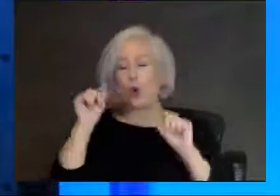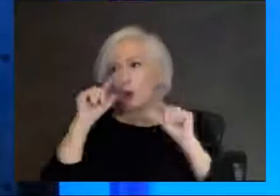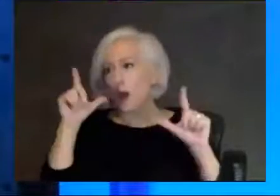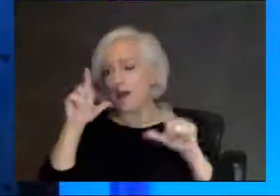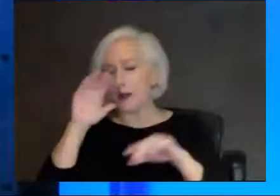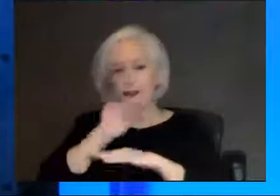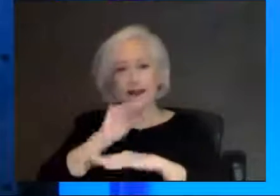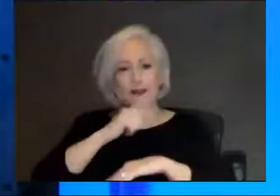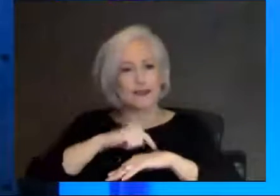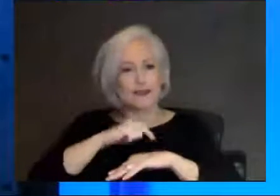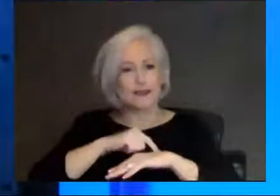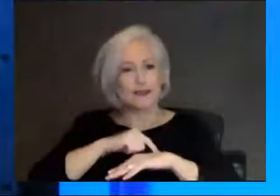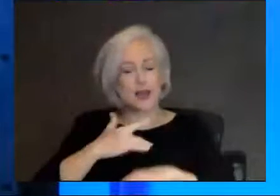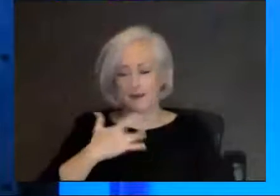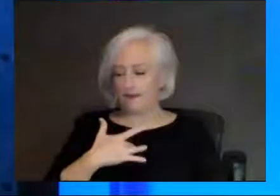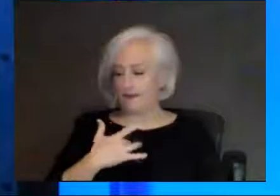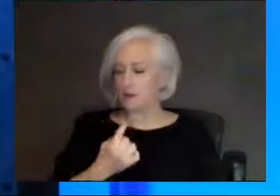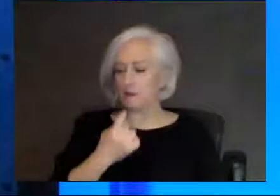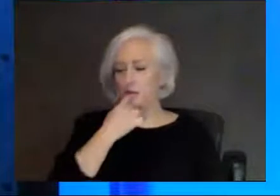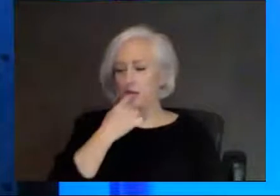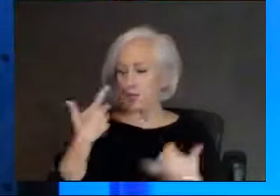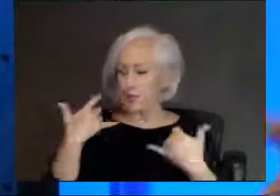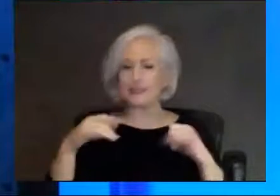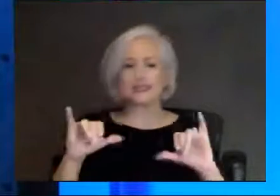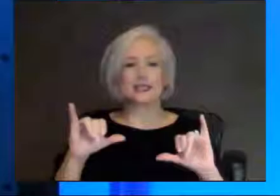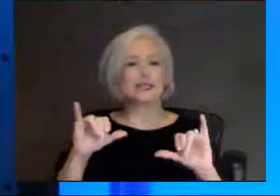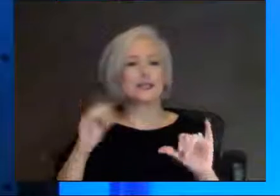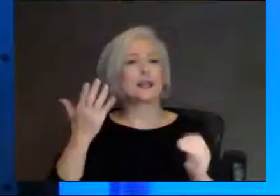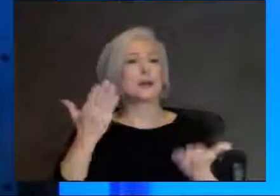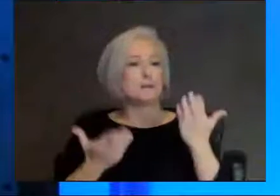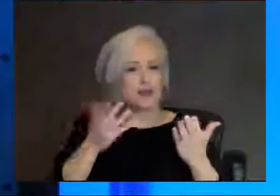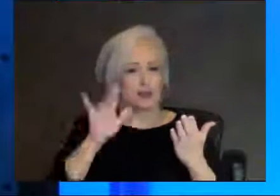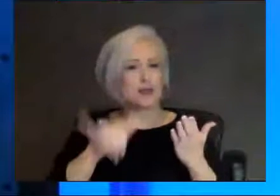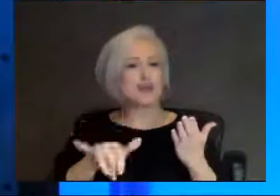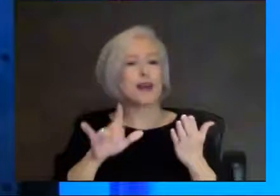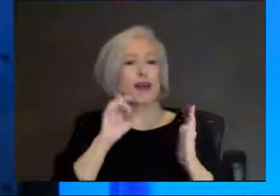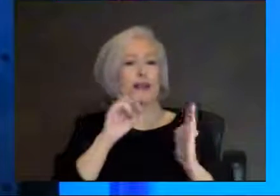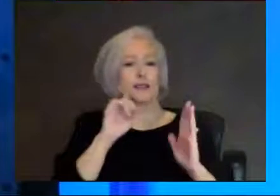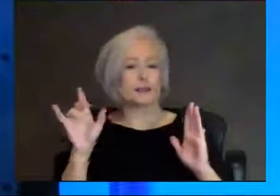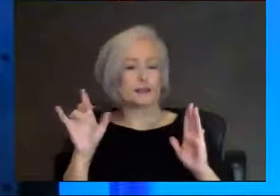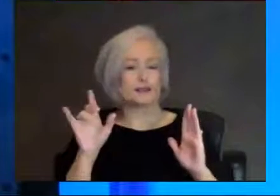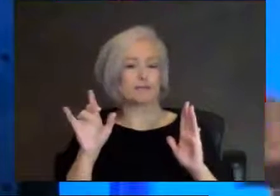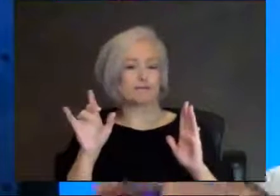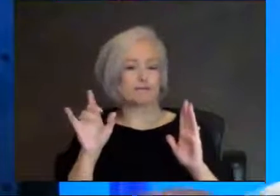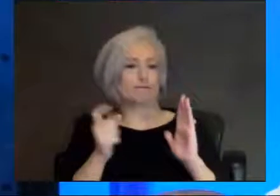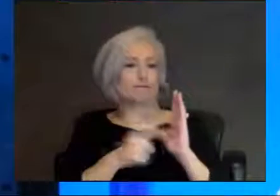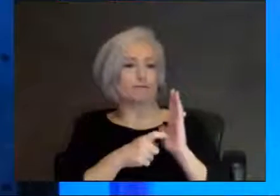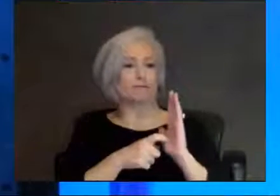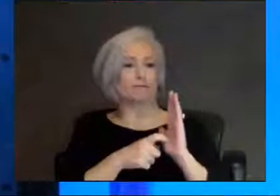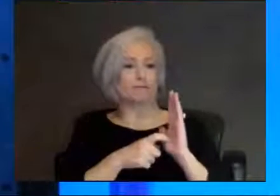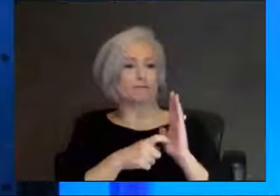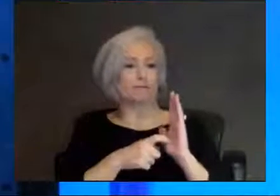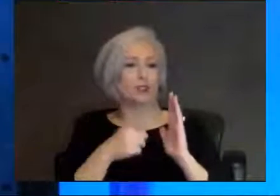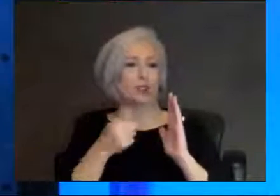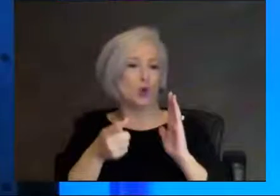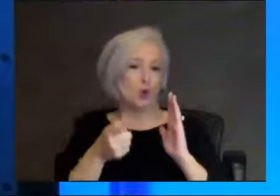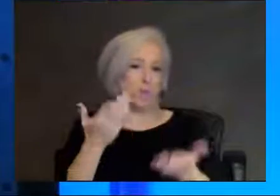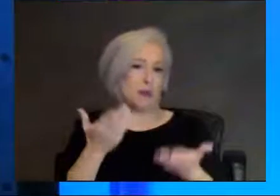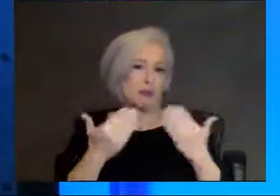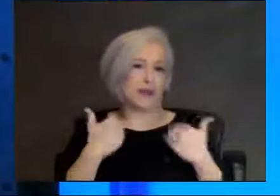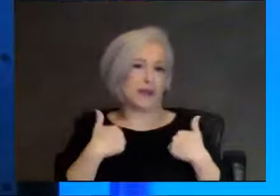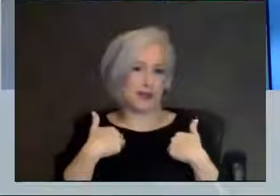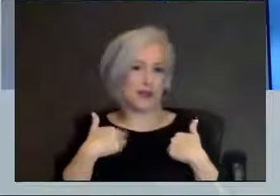Then this is something which can indicate that you have unease or maybe colon cancer. You should get